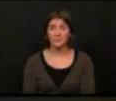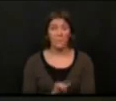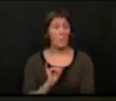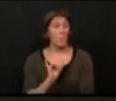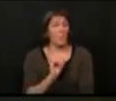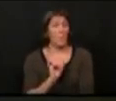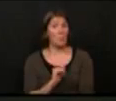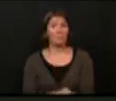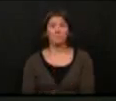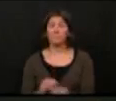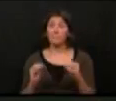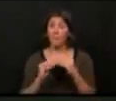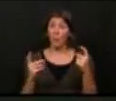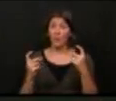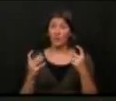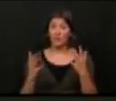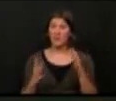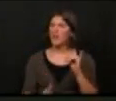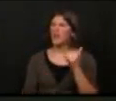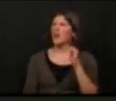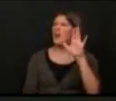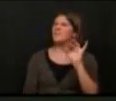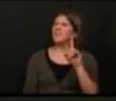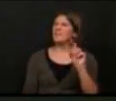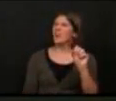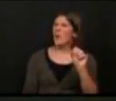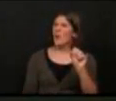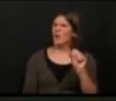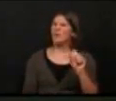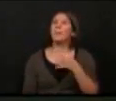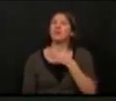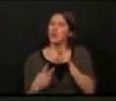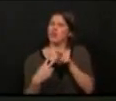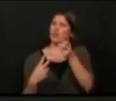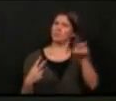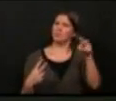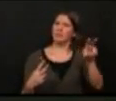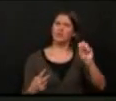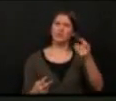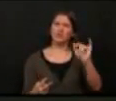Mm-hmm. Hmm. Other questions? Why do they go to the Sheriff's Department?